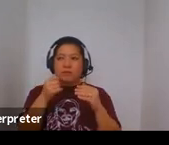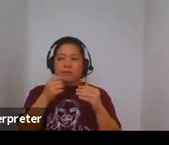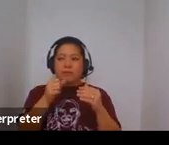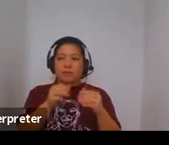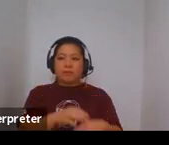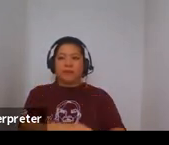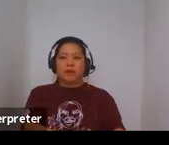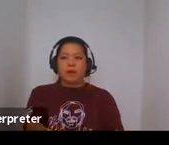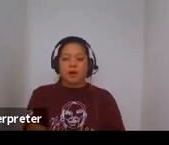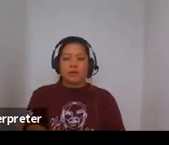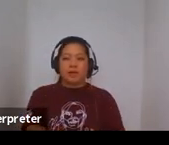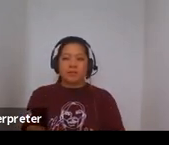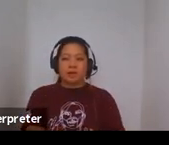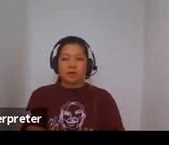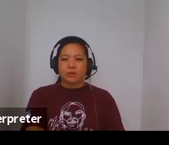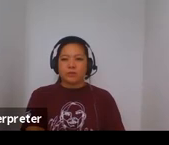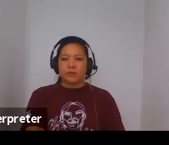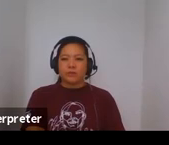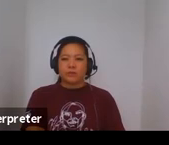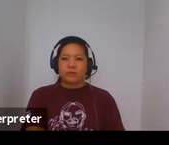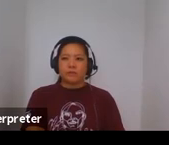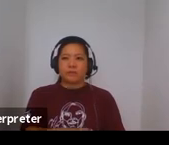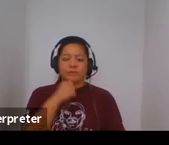because it has such